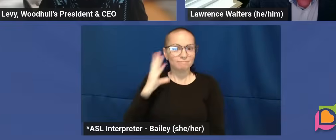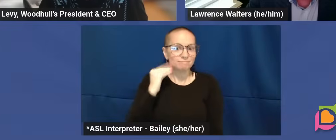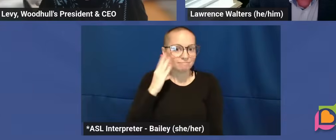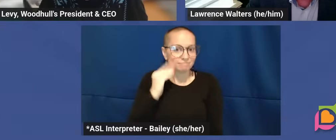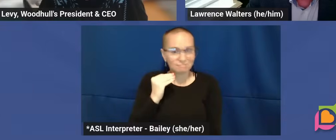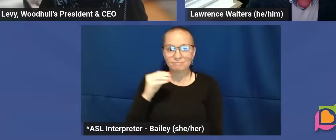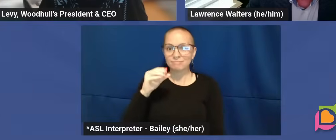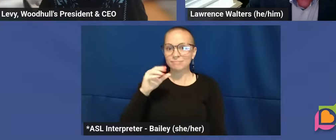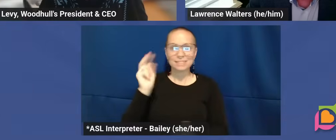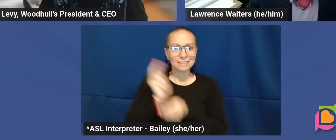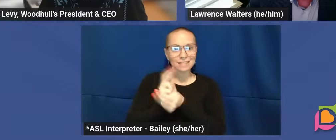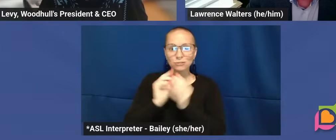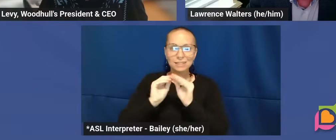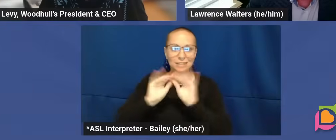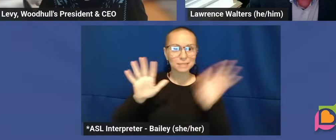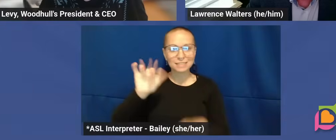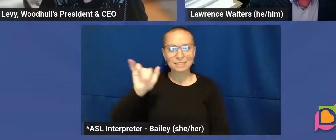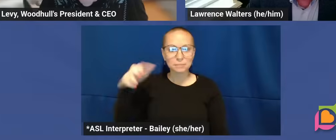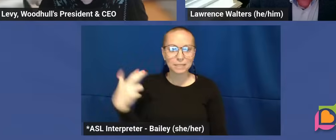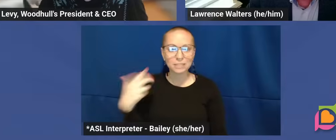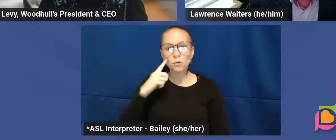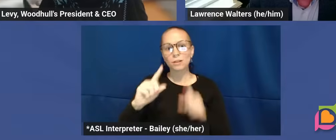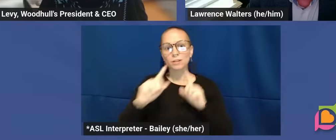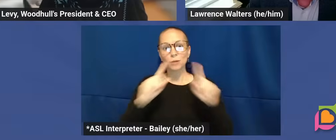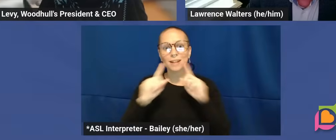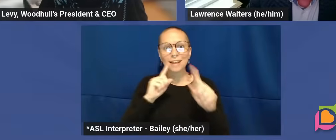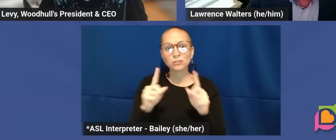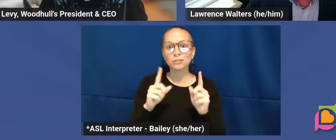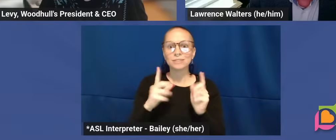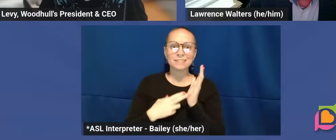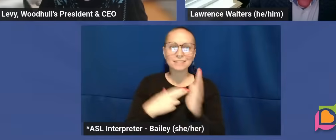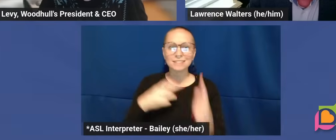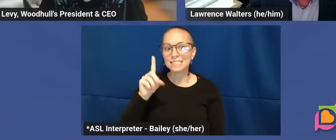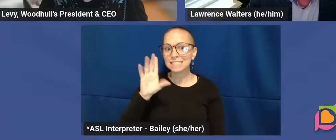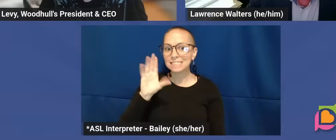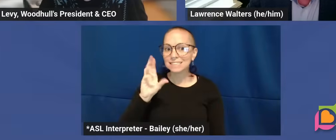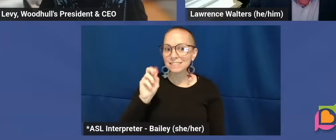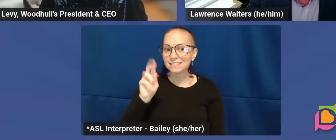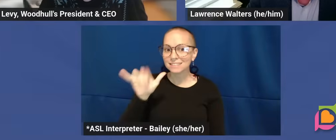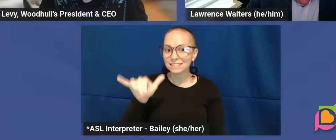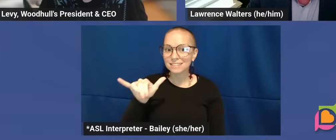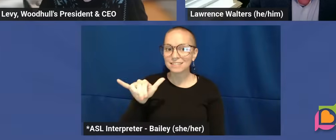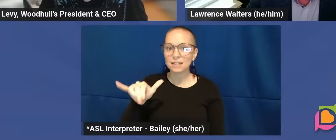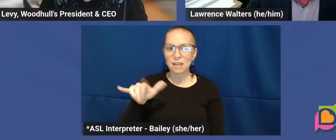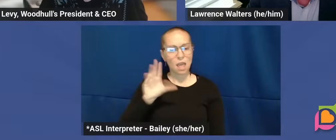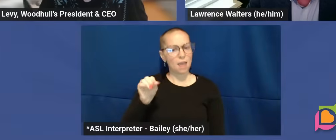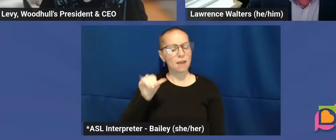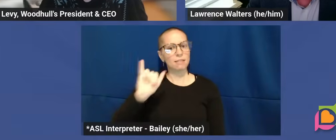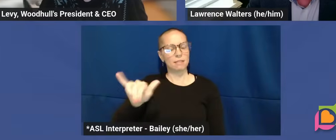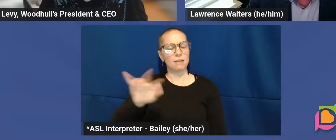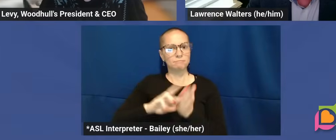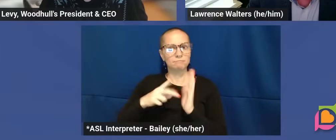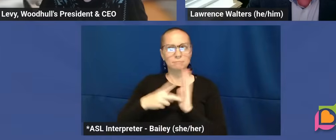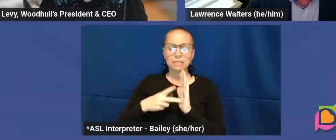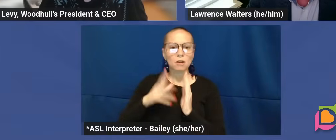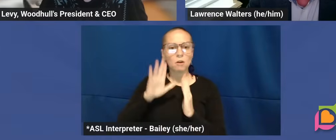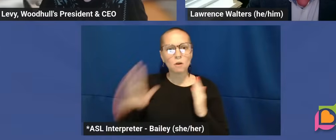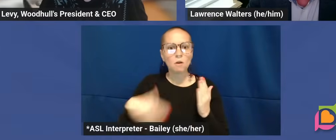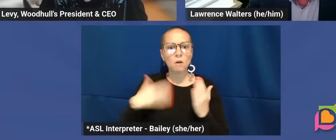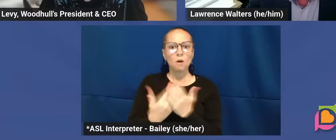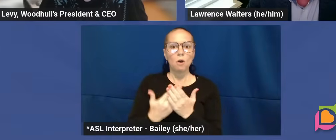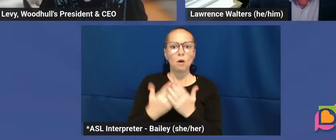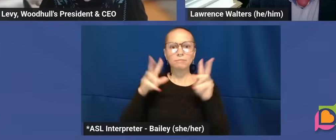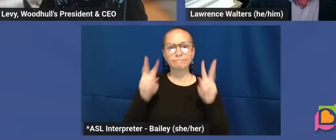internet. One was the Communications Decency Act case, which basically prohibited all indecent conduct